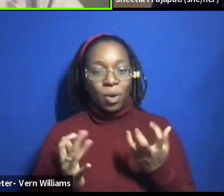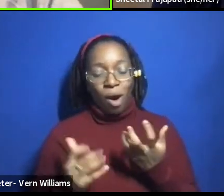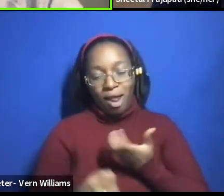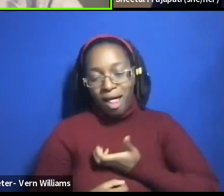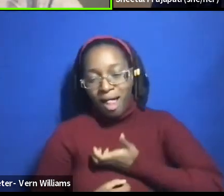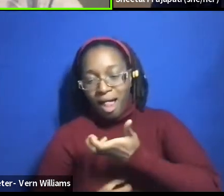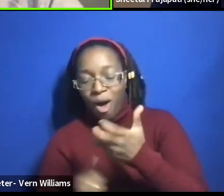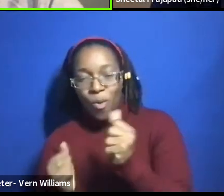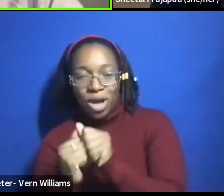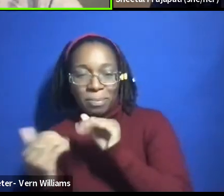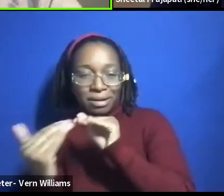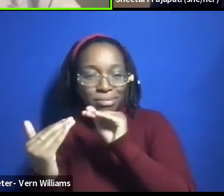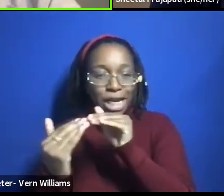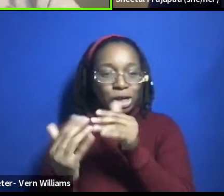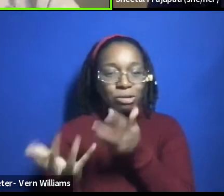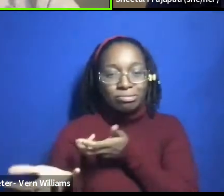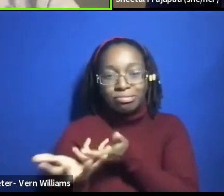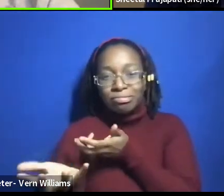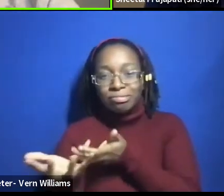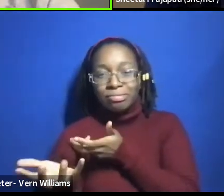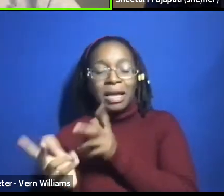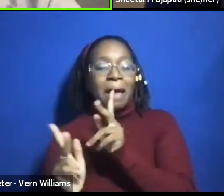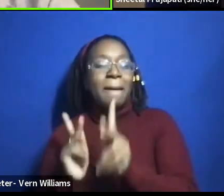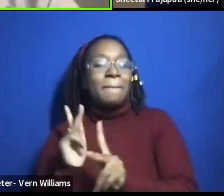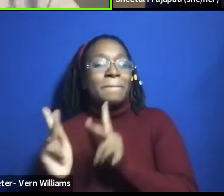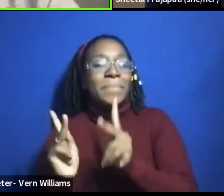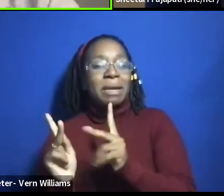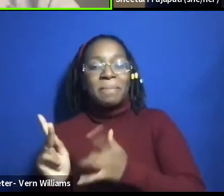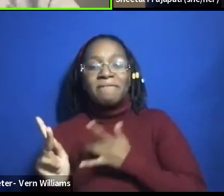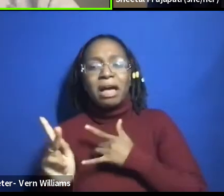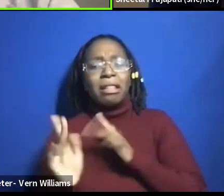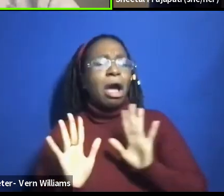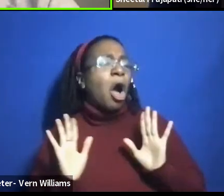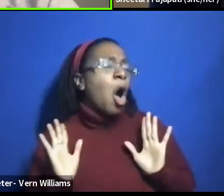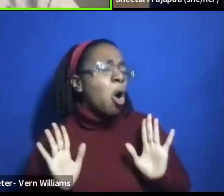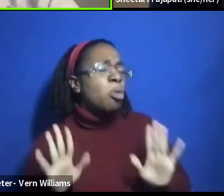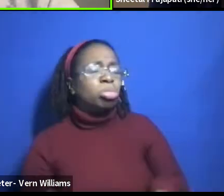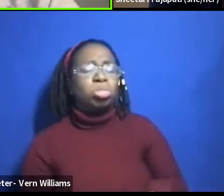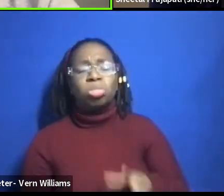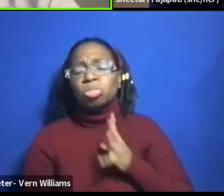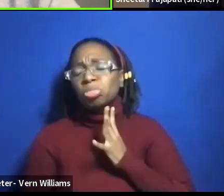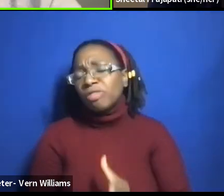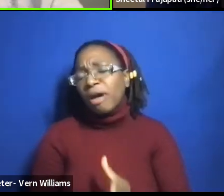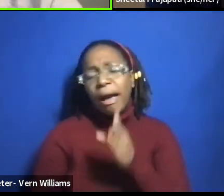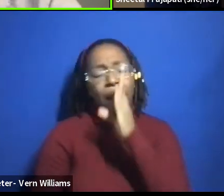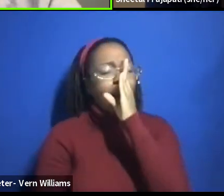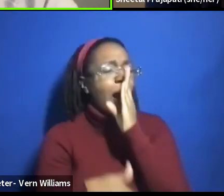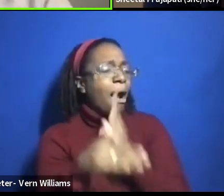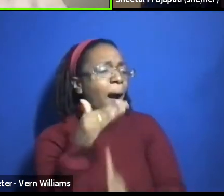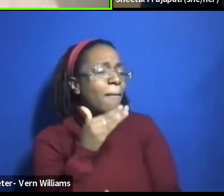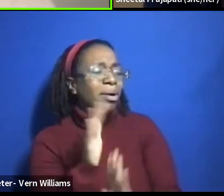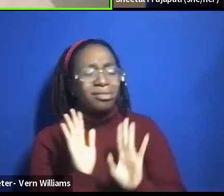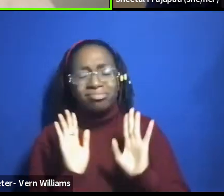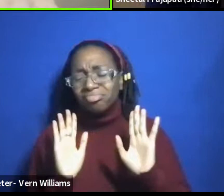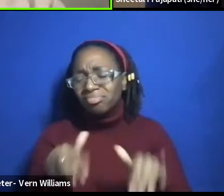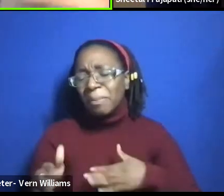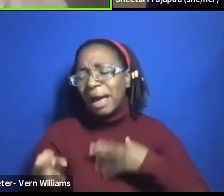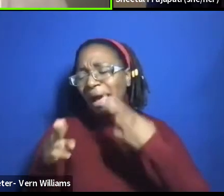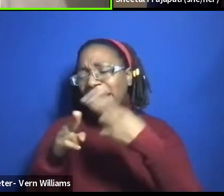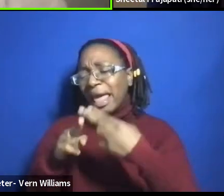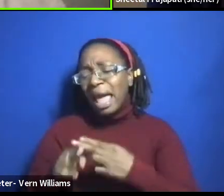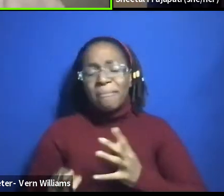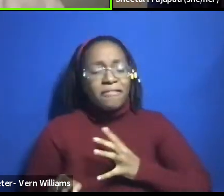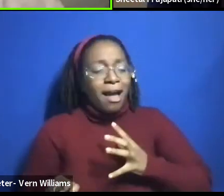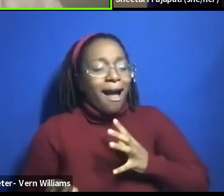colleagues, like everyone was so self-effacing, like everybody's so humble. Like nobody wanted to take credit about anything, you know. Like everybody was so